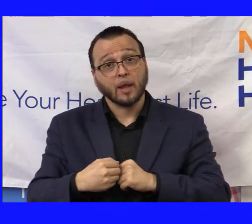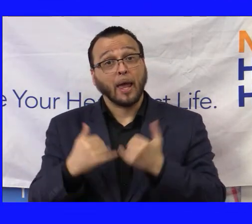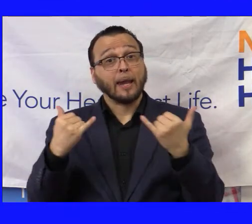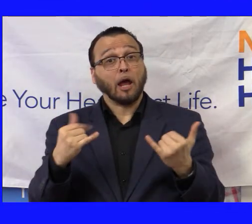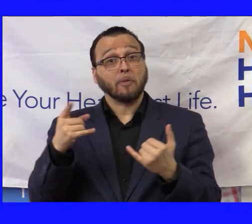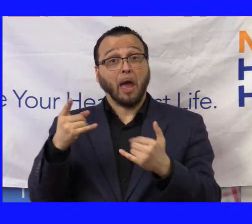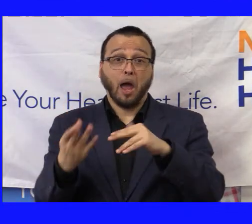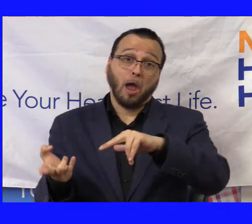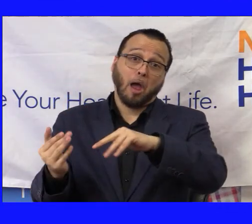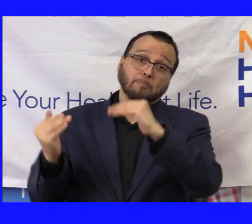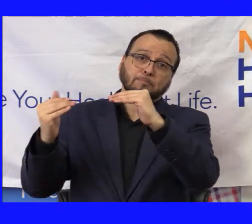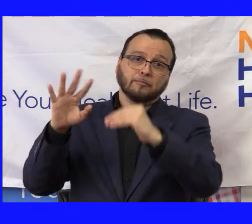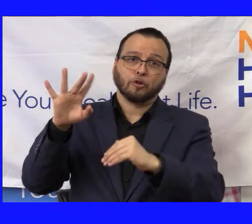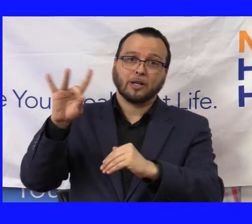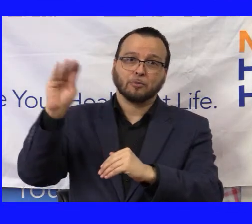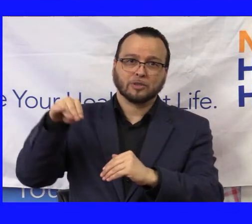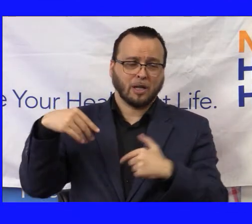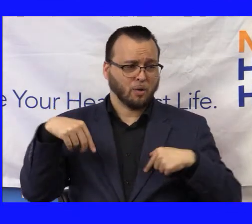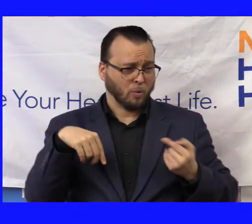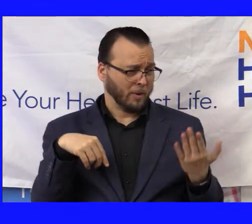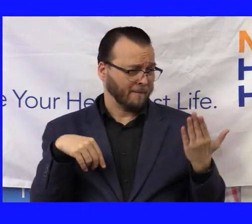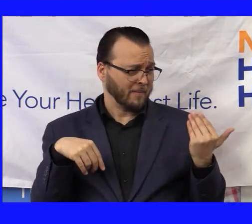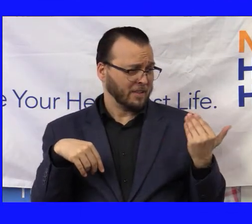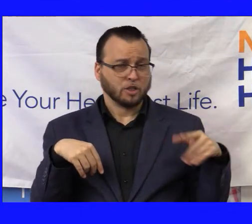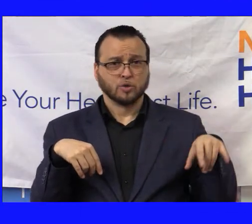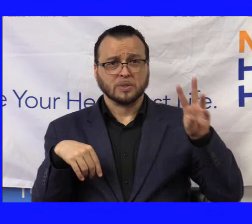That's now 48%. Well, we moved from 15 to